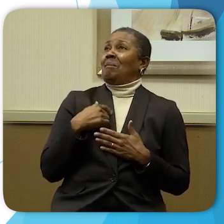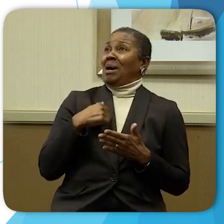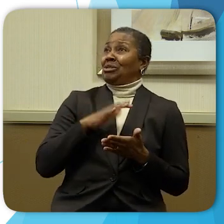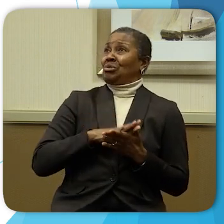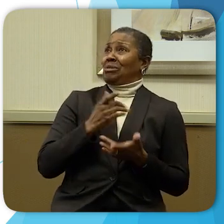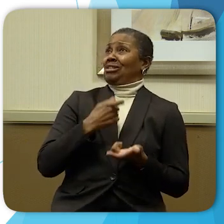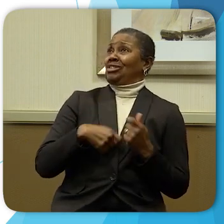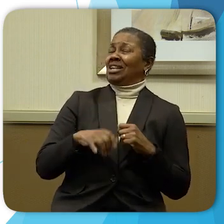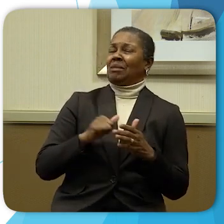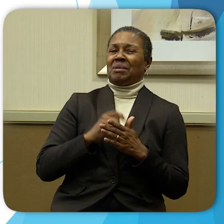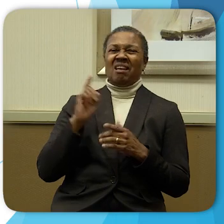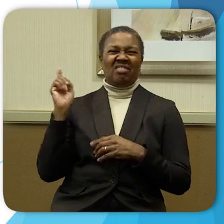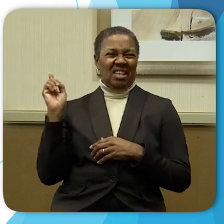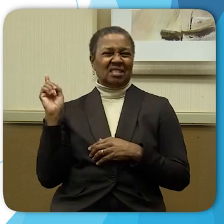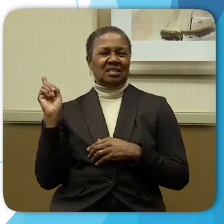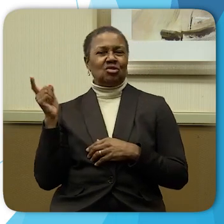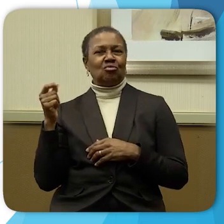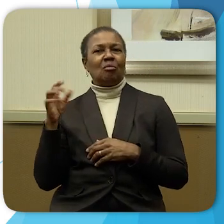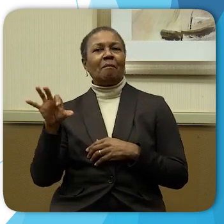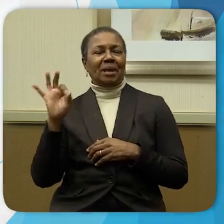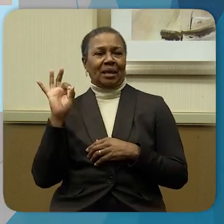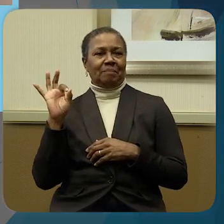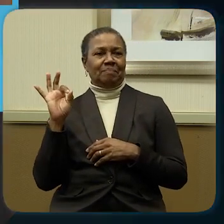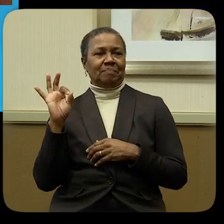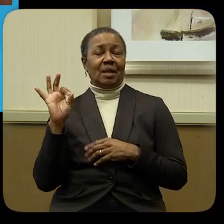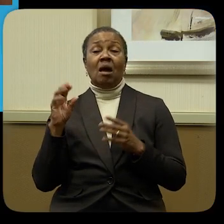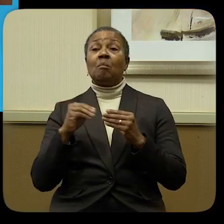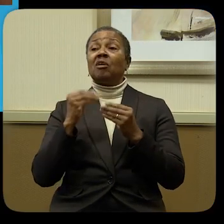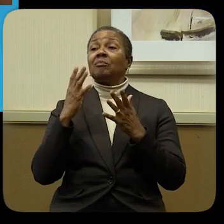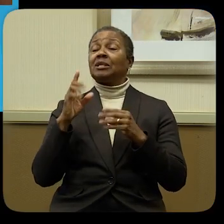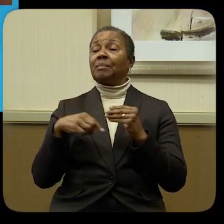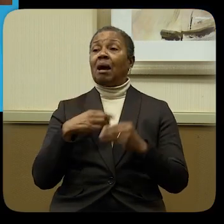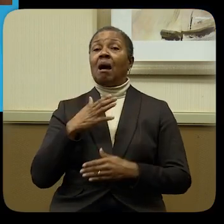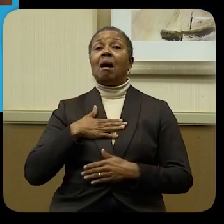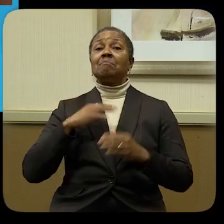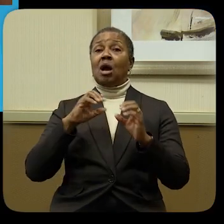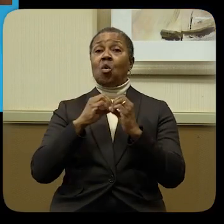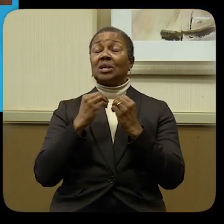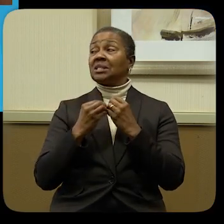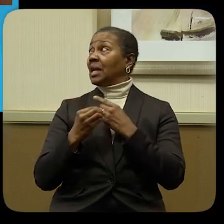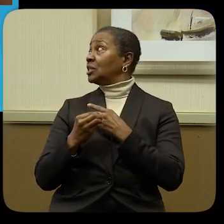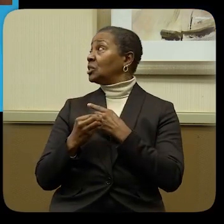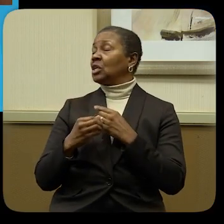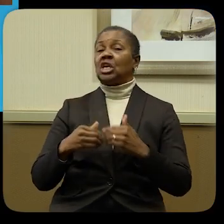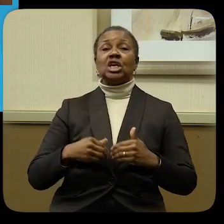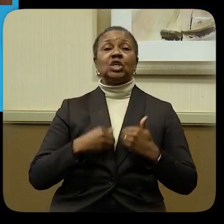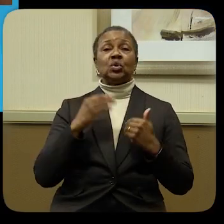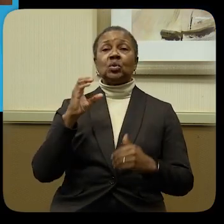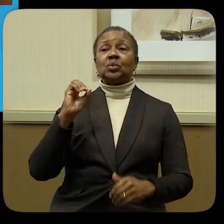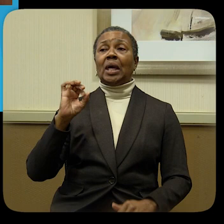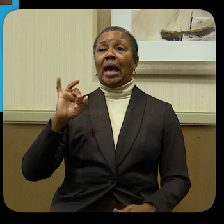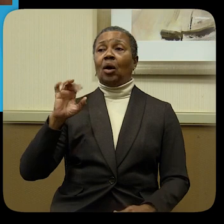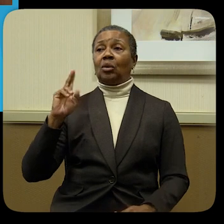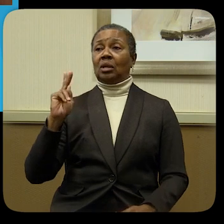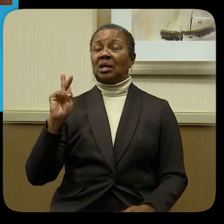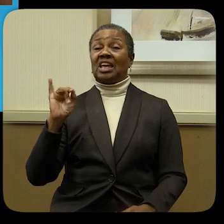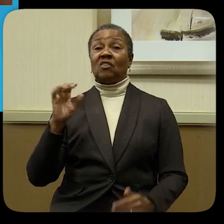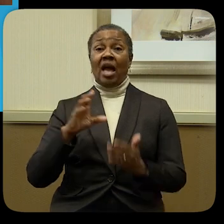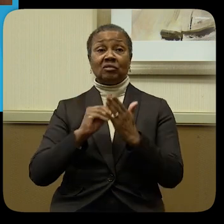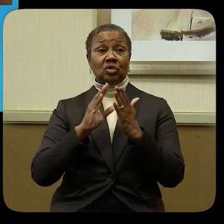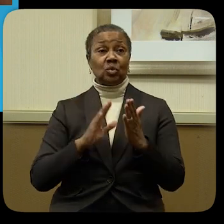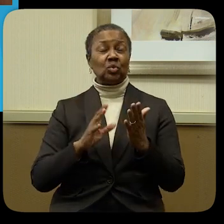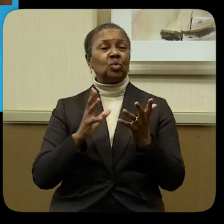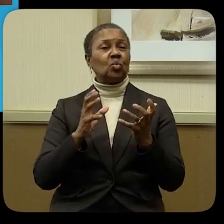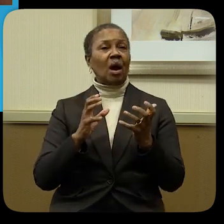right? So that might be one that you pick. There's more information about my organization, Youth Outlook. So again, if you have students who